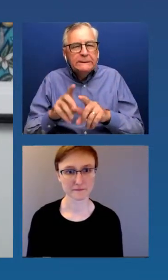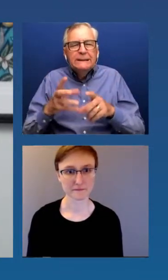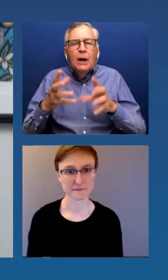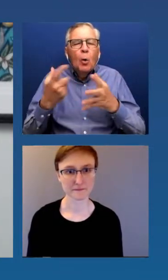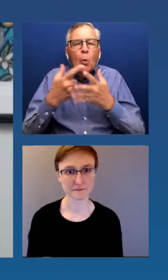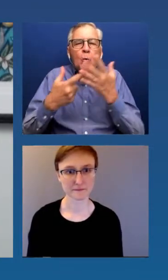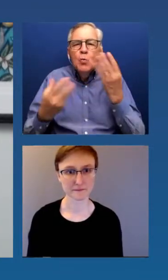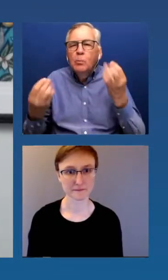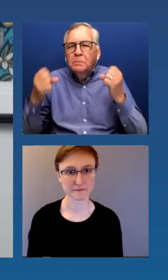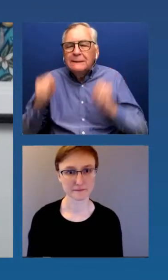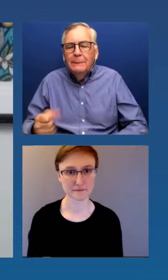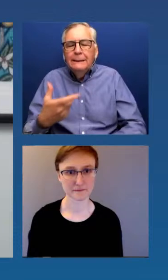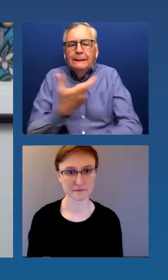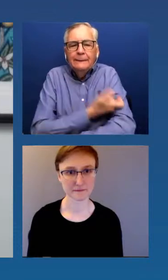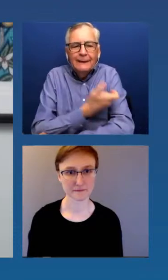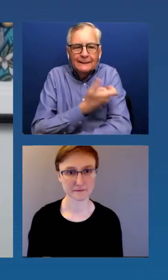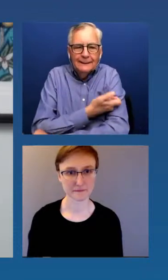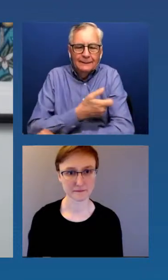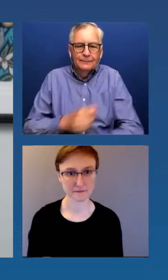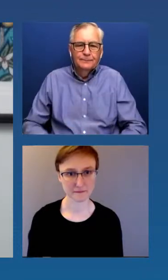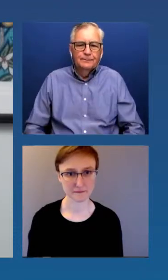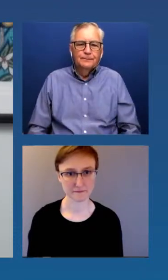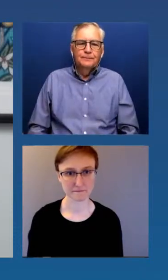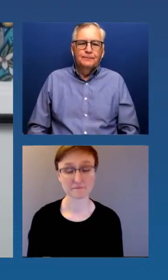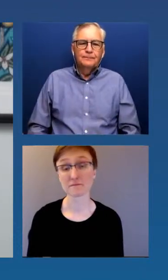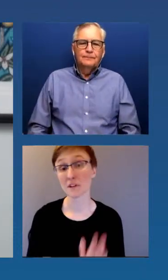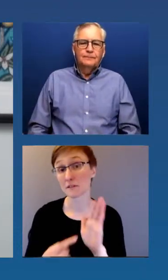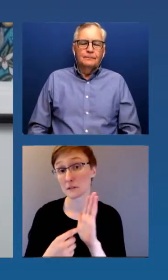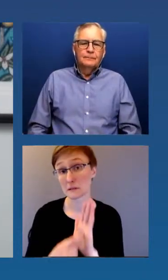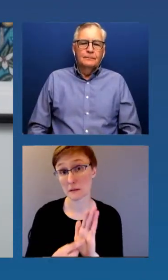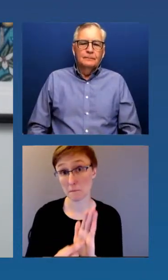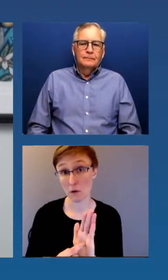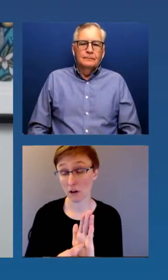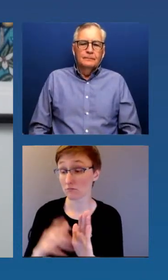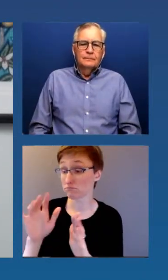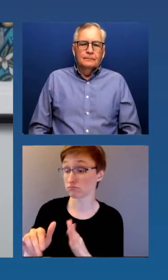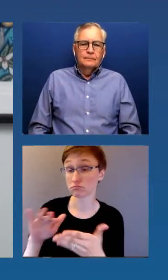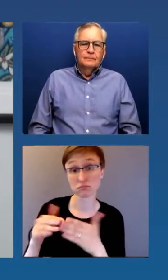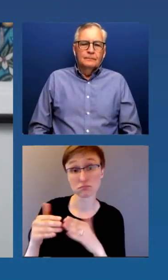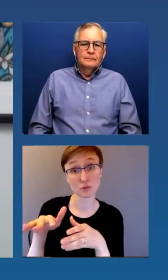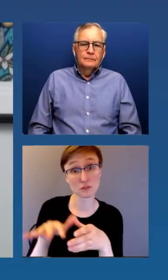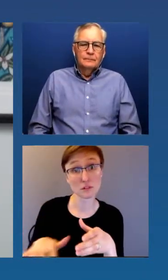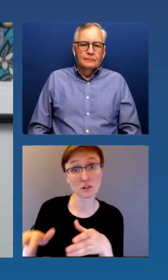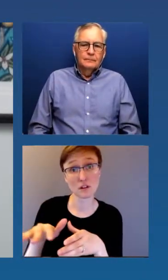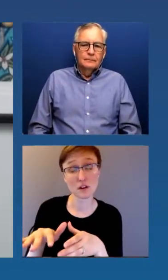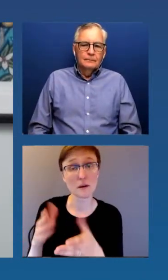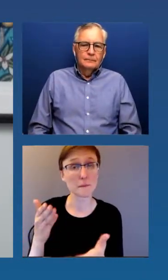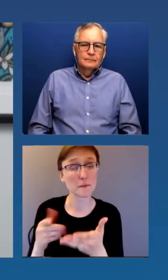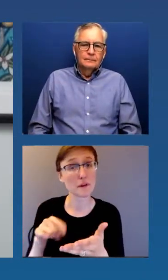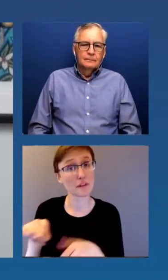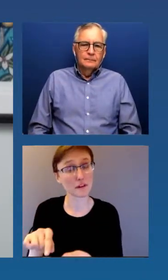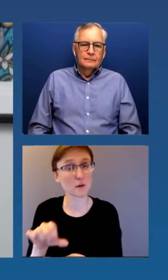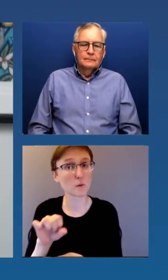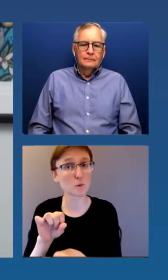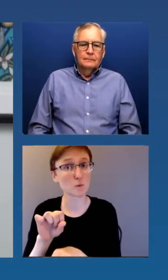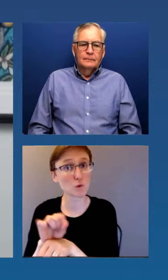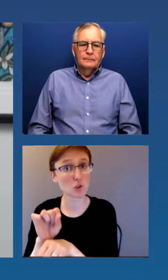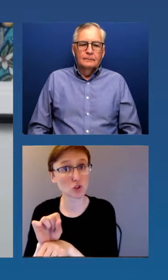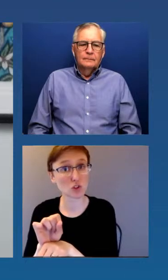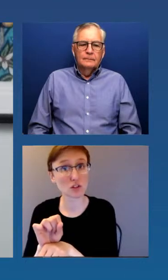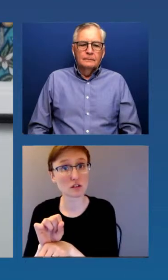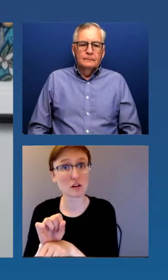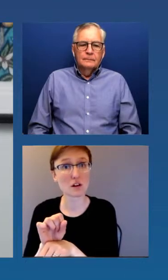vacciner. So, for example, residents of these neighborhoods are more likely to work in jobs where taking paid sick leave